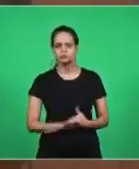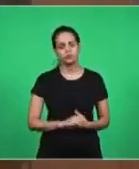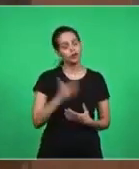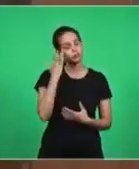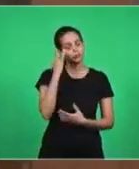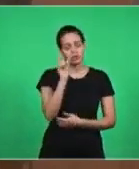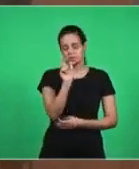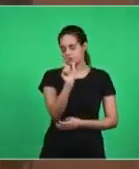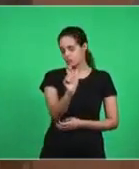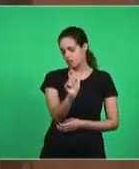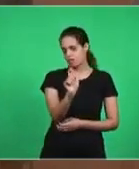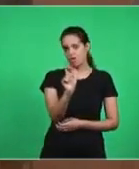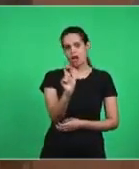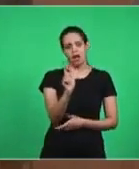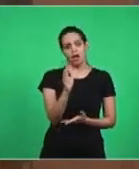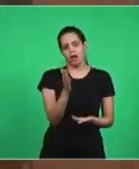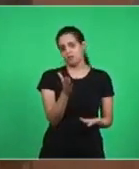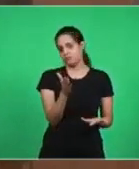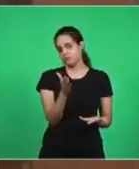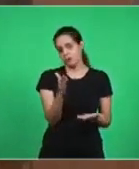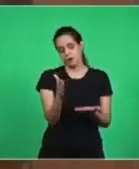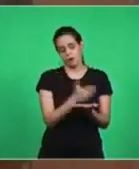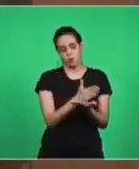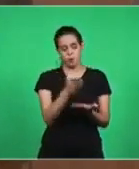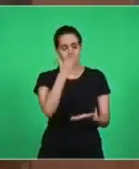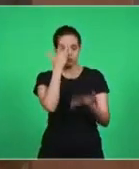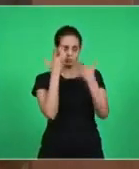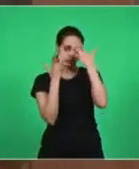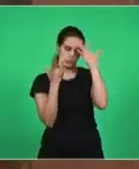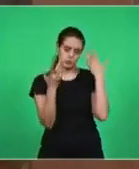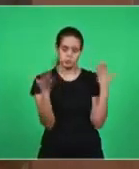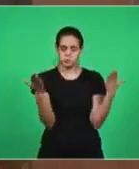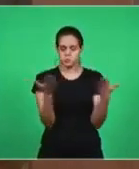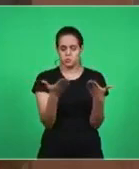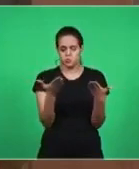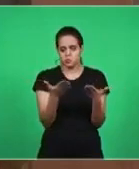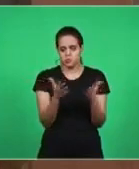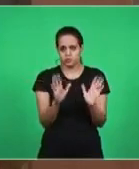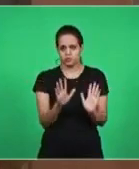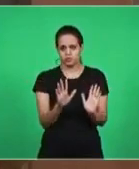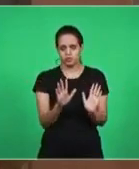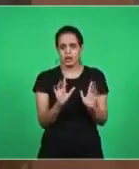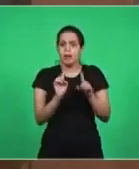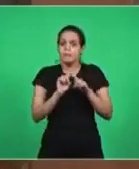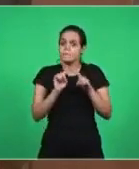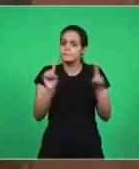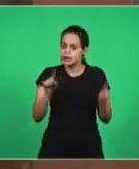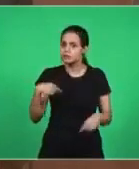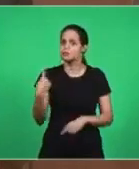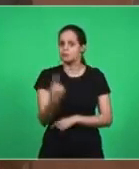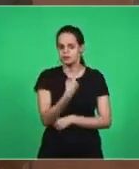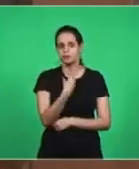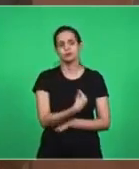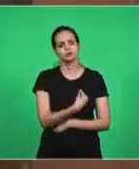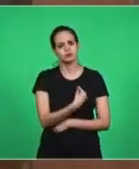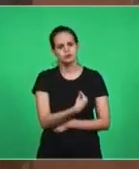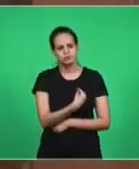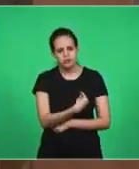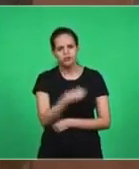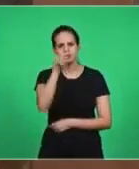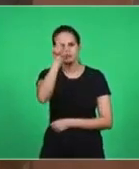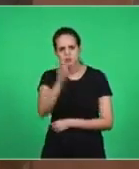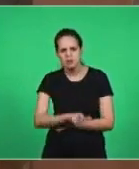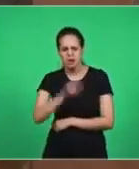I don't know if this word is appropriate for some today, but this is for us. It's not for people out